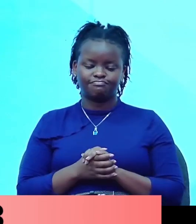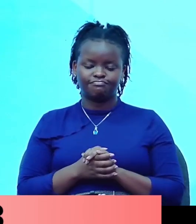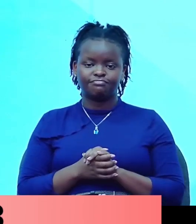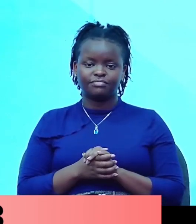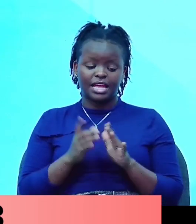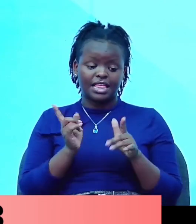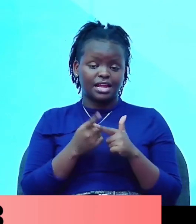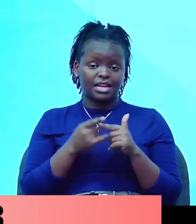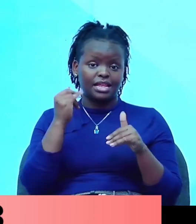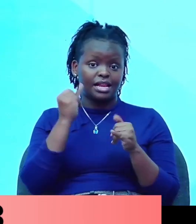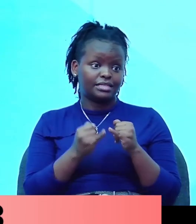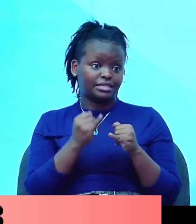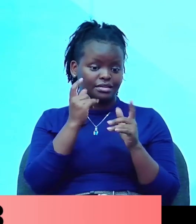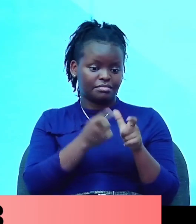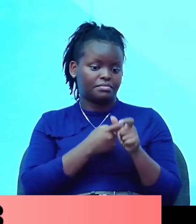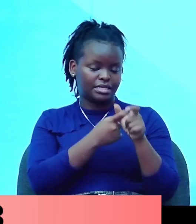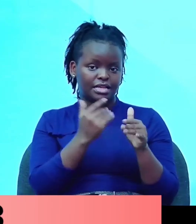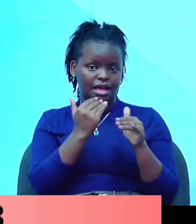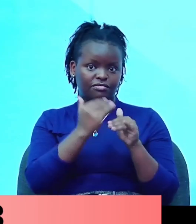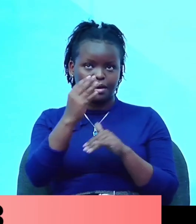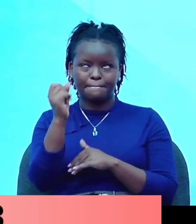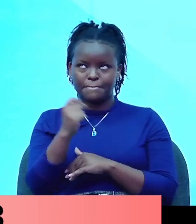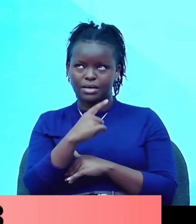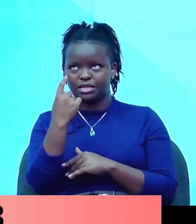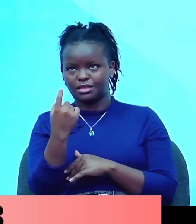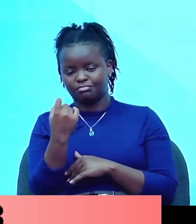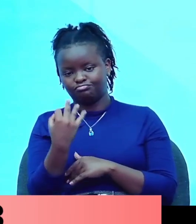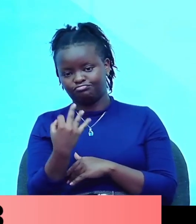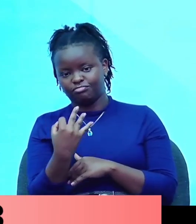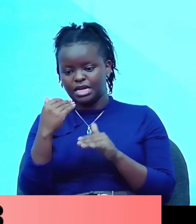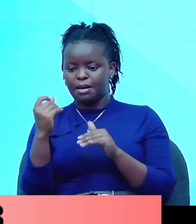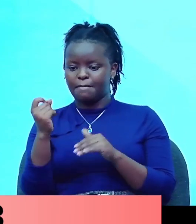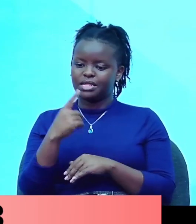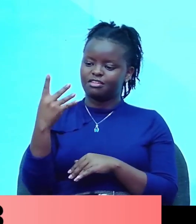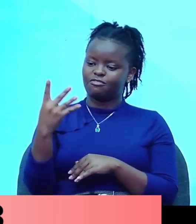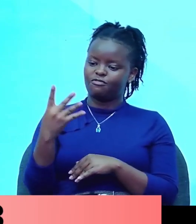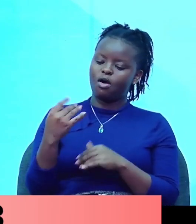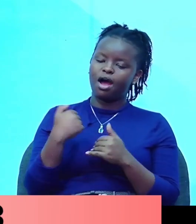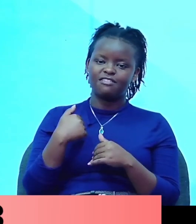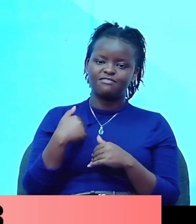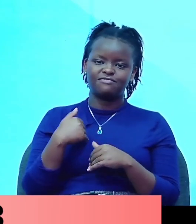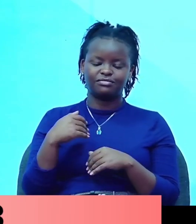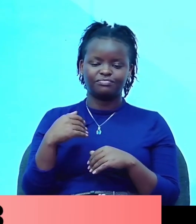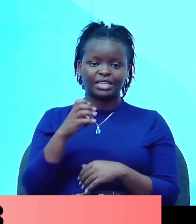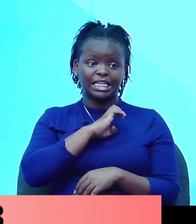prize, after March into April, we have Easter. Easter holidays. What do people do Family over Easter? Yes, they go